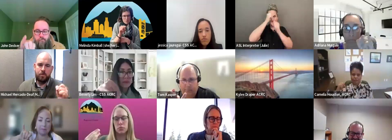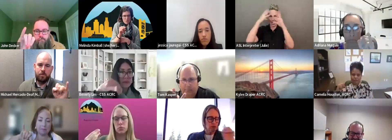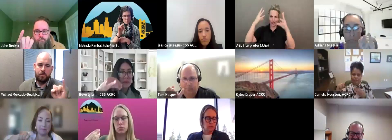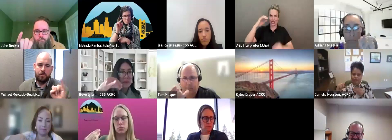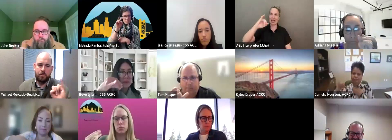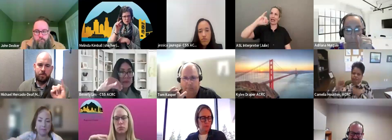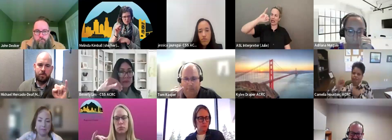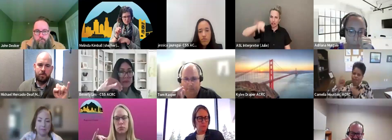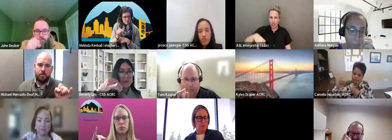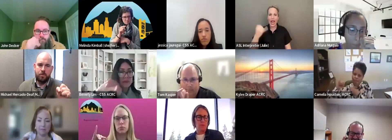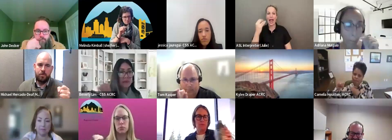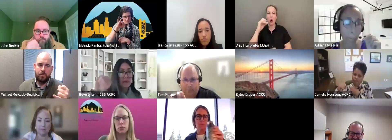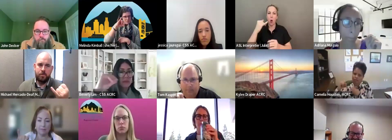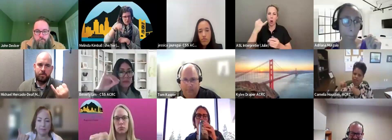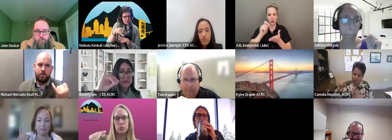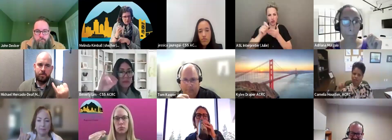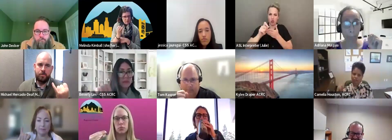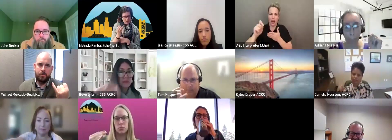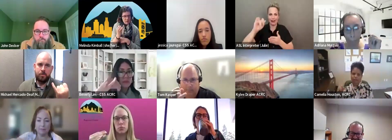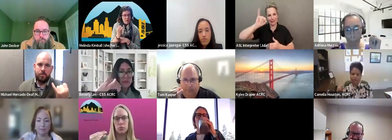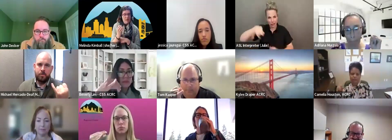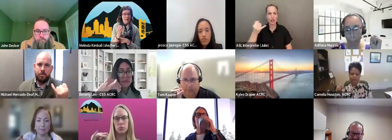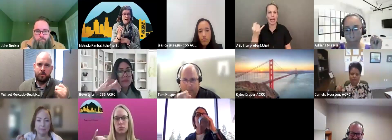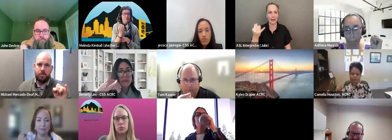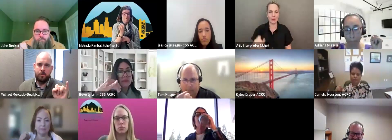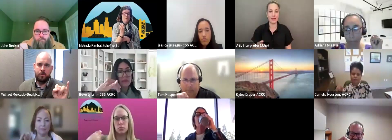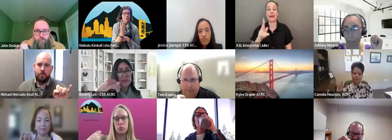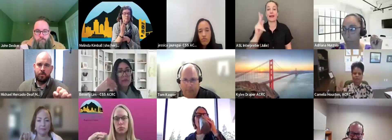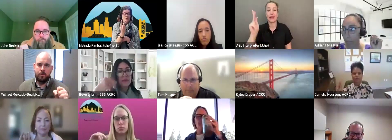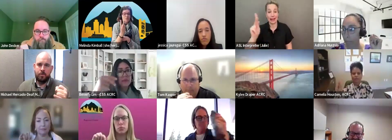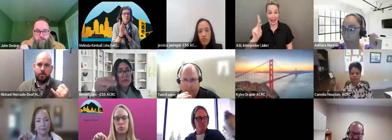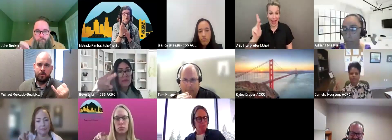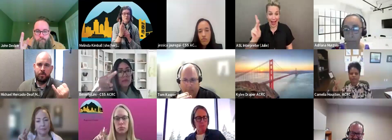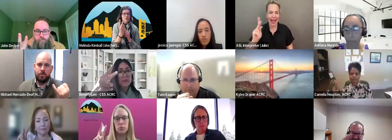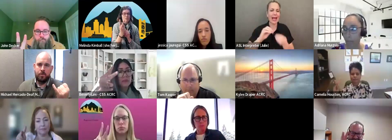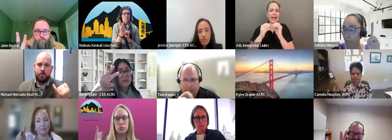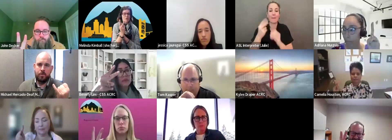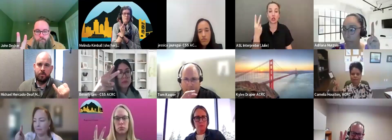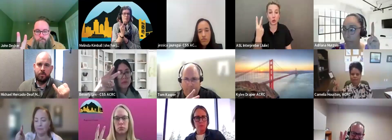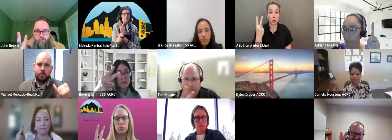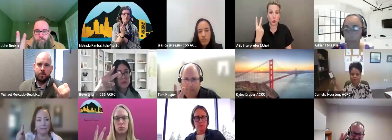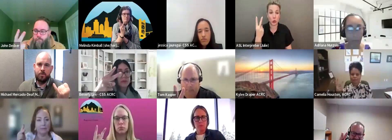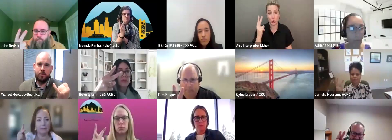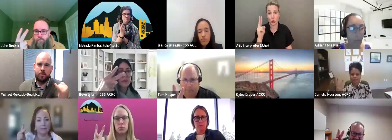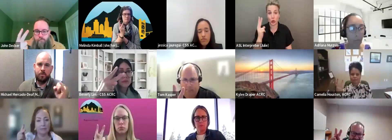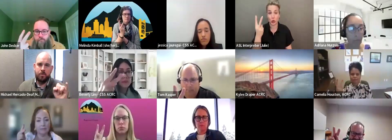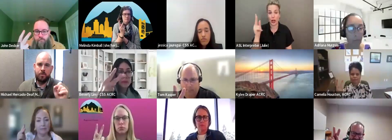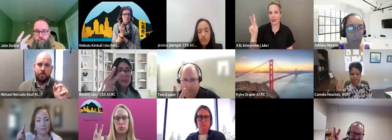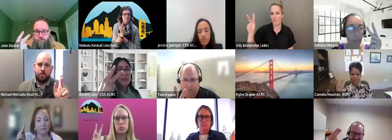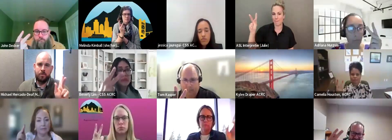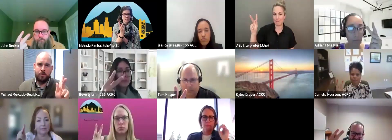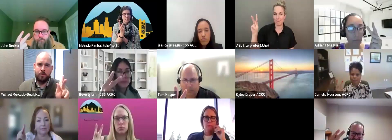the letter J or a fish hook. J. K, you're going to make the number 2 towards yourself, put your thumb in between.